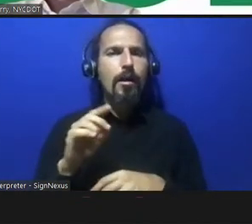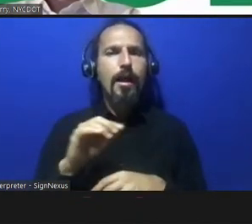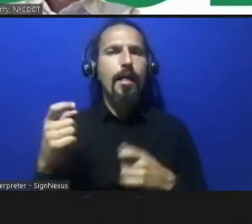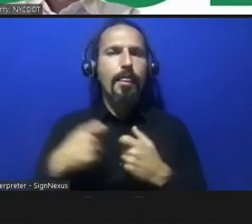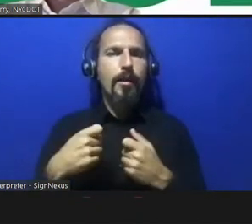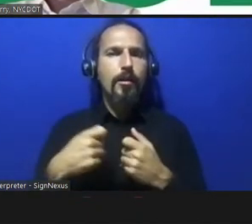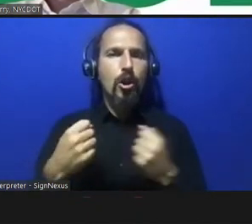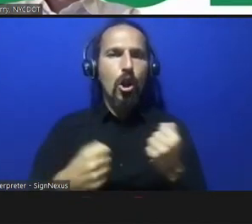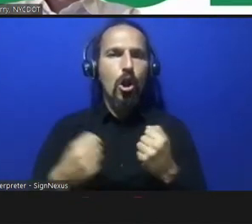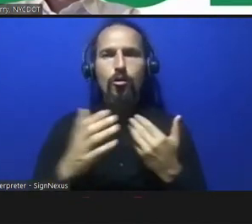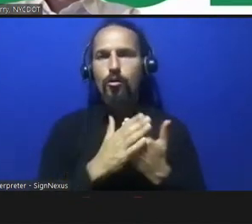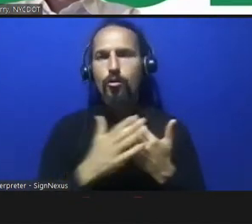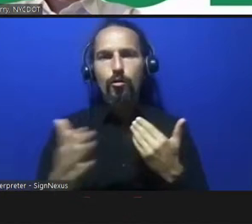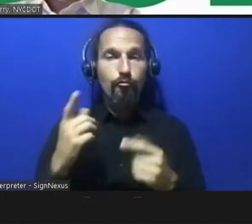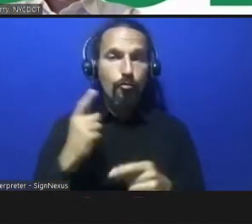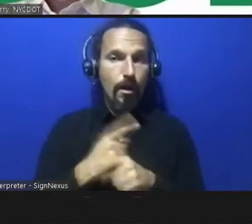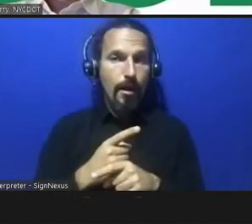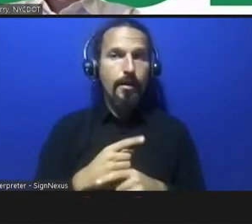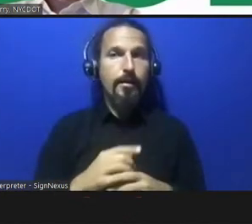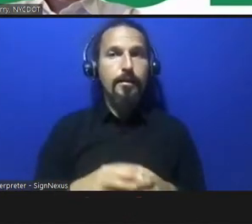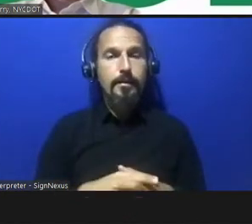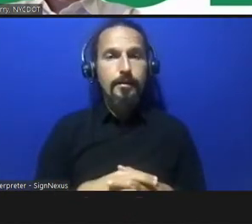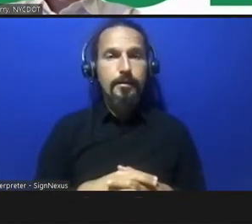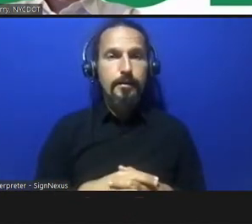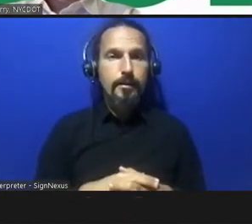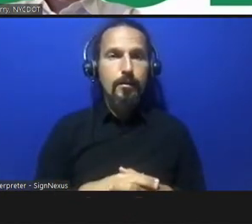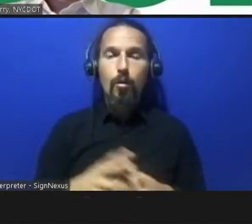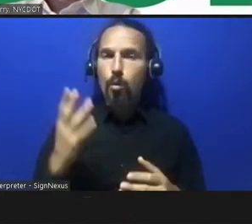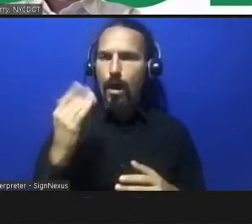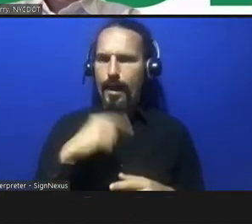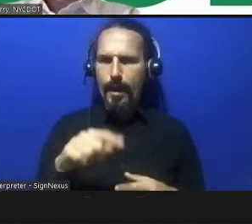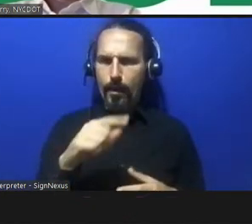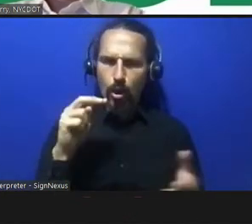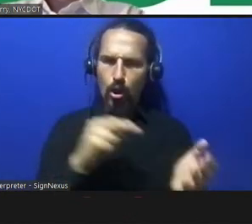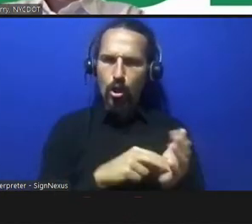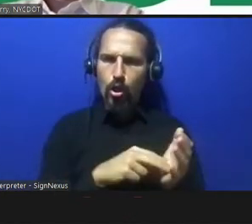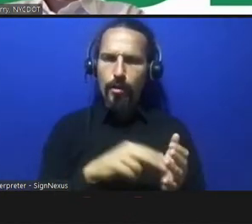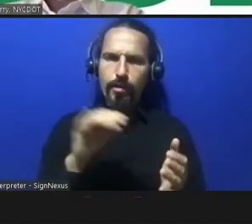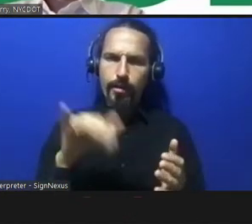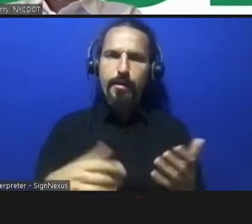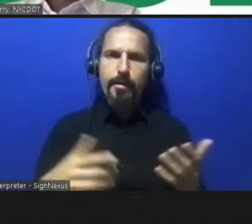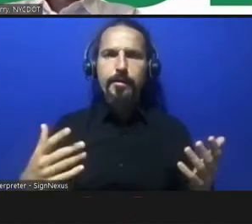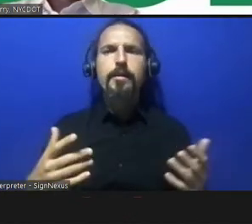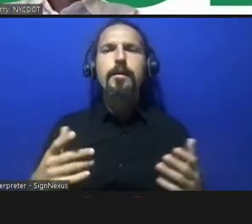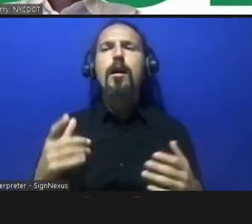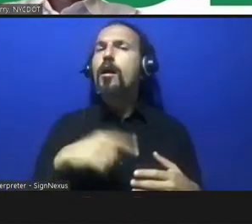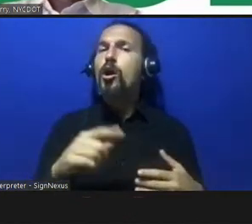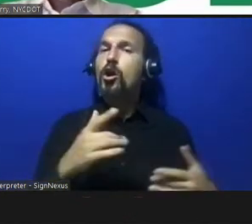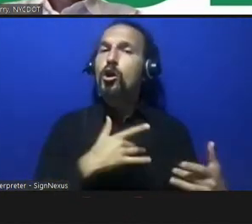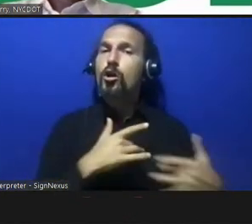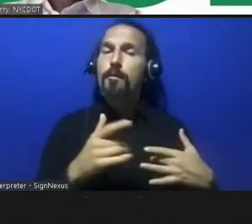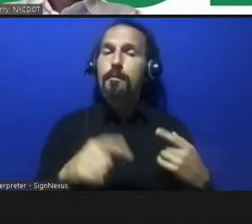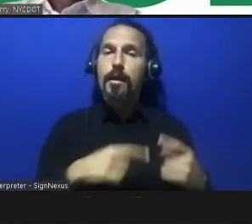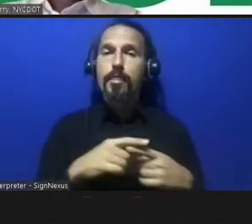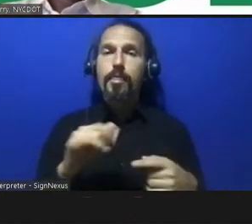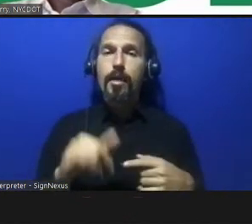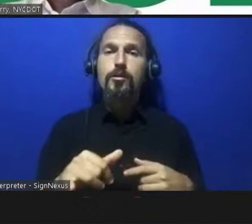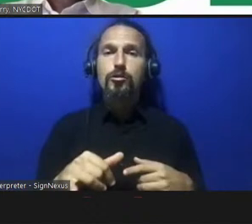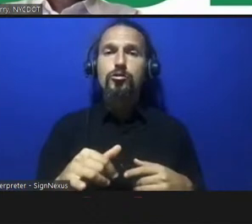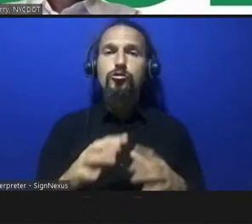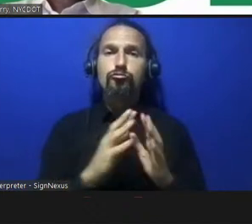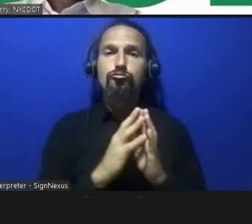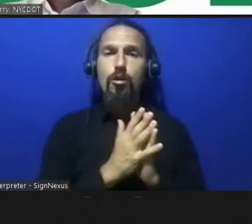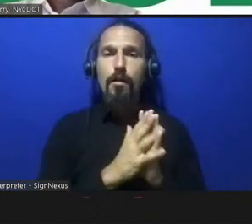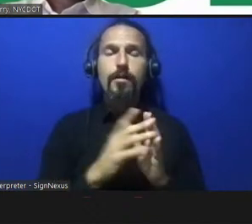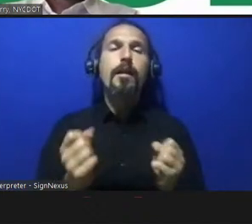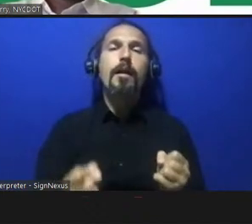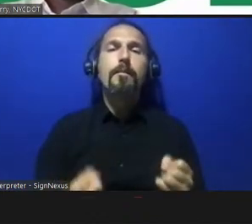the years or so right so you know why can't we look at that direction and if we're looking at the traffic issues right now the number of